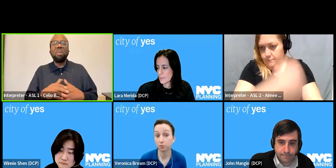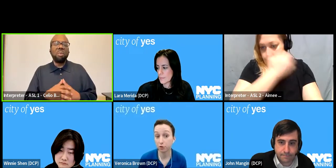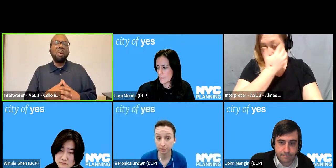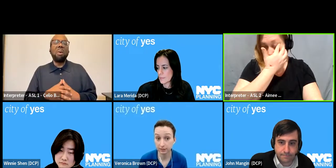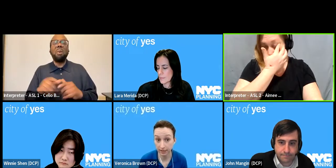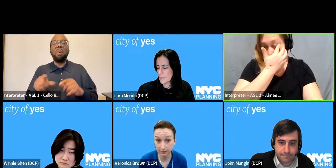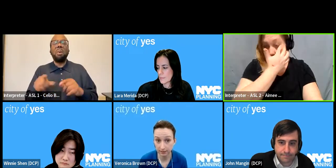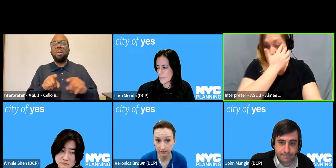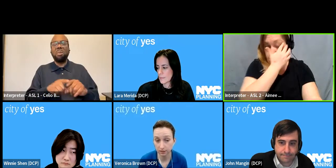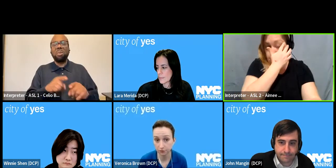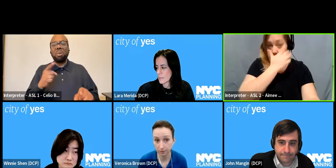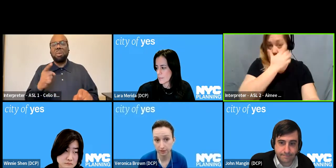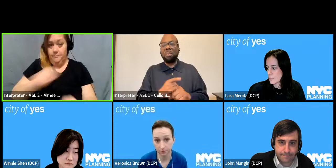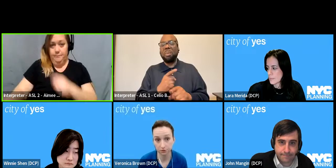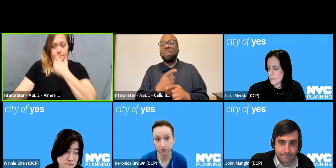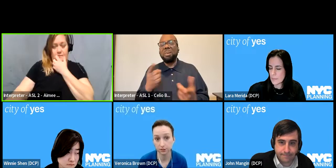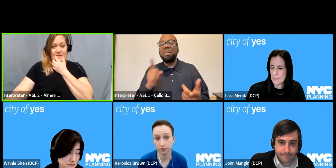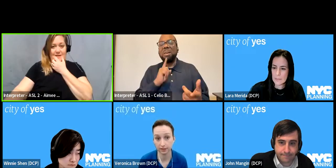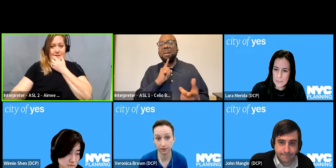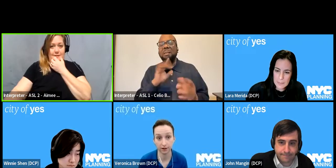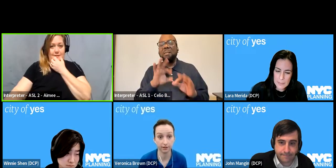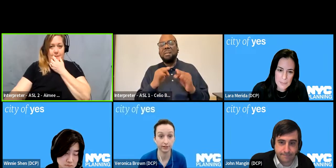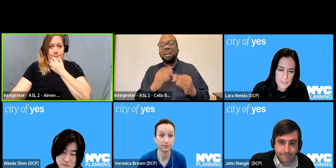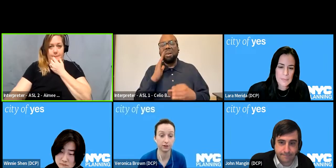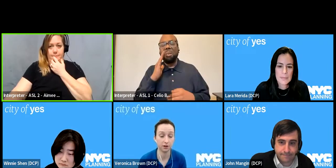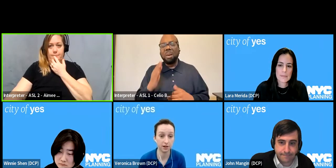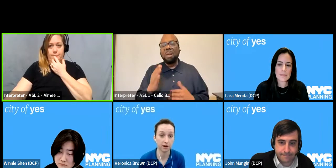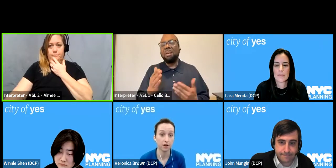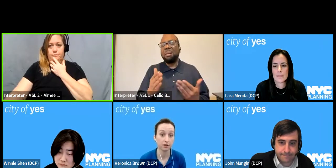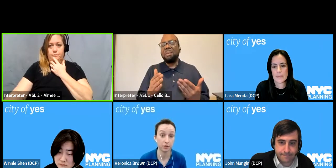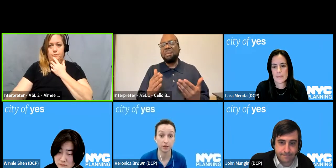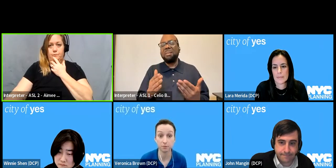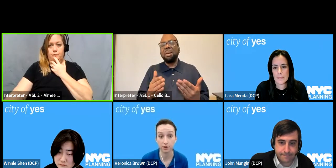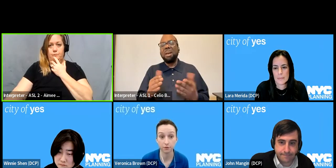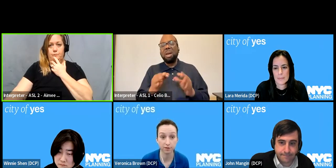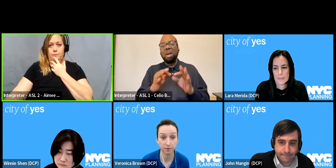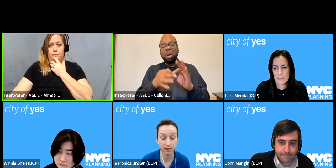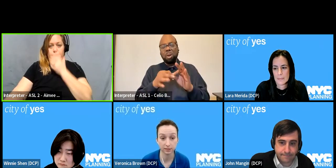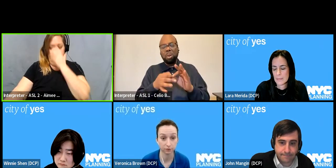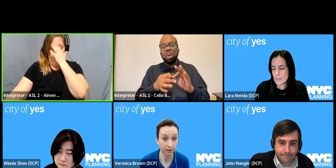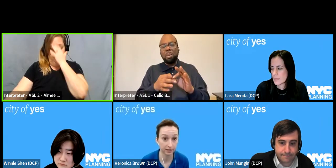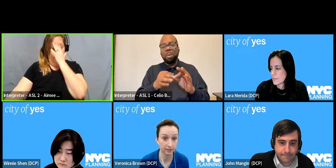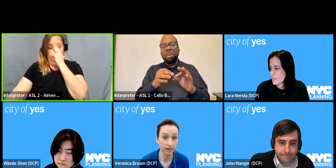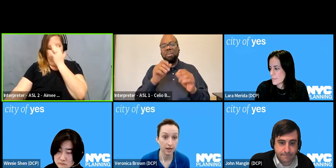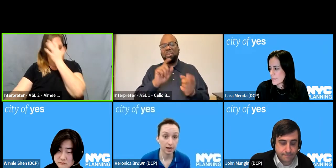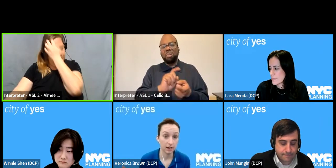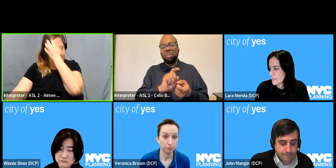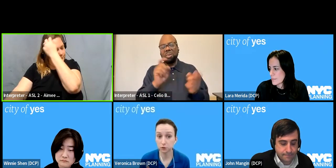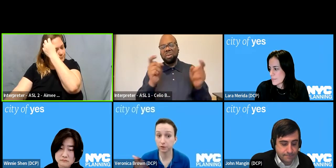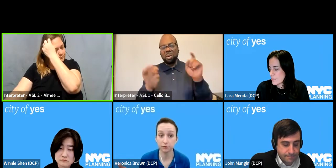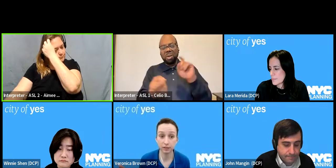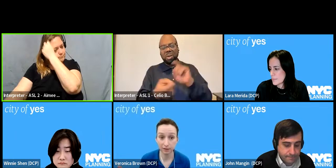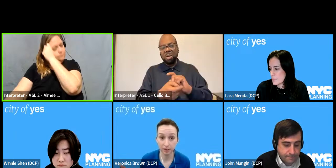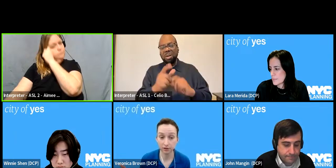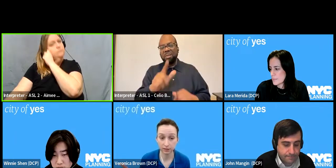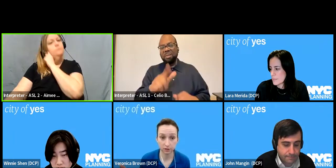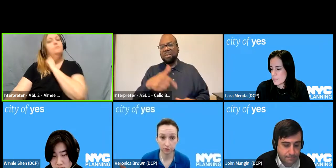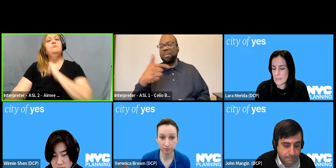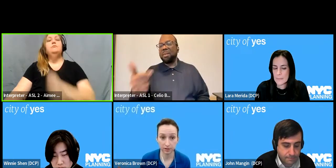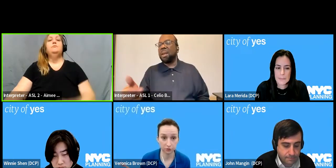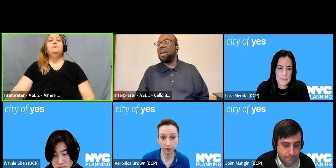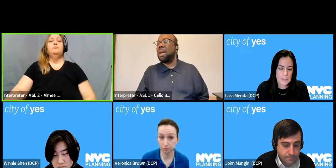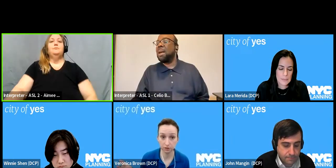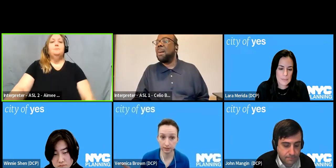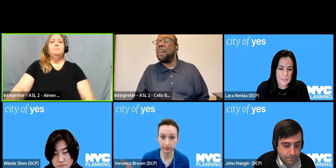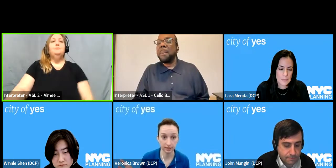Also on appropriate sites and single family districts that are areas that are near within 0.5 miles of transit, um, which is relatively limited in our